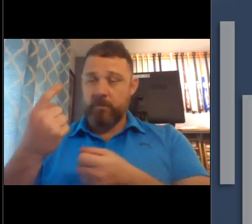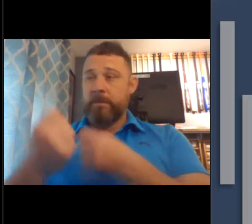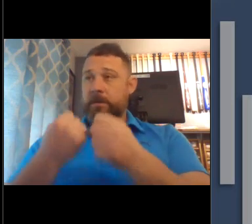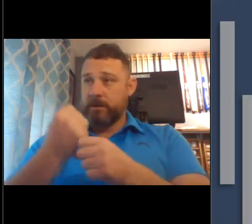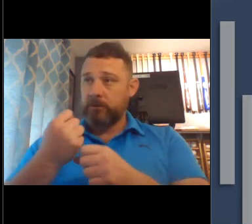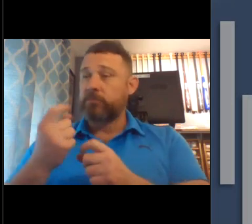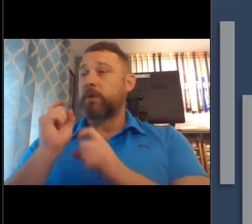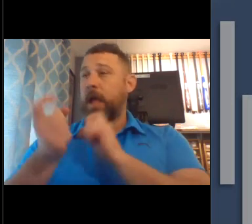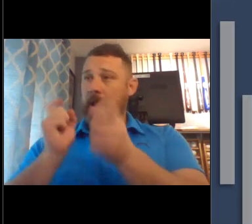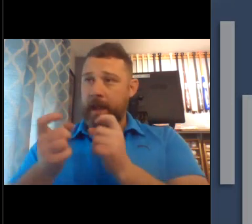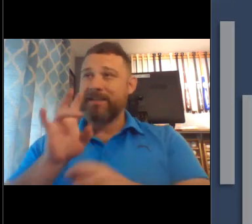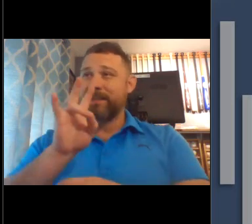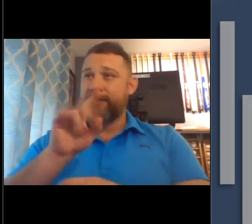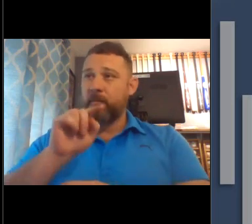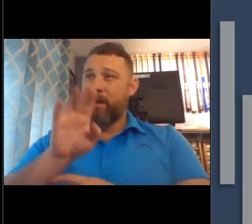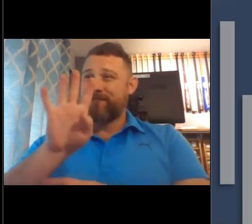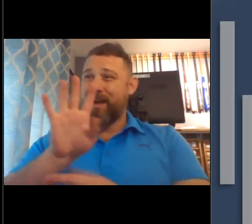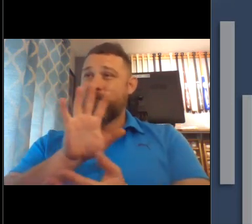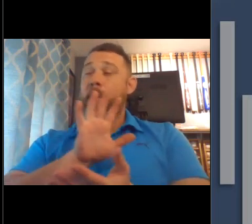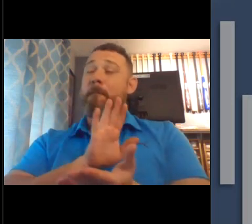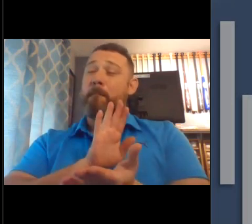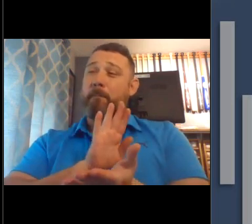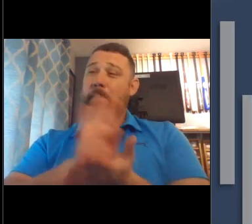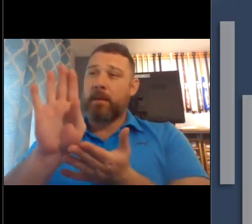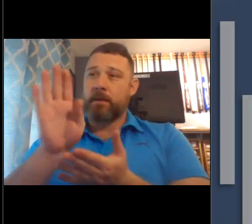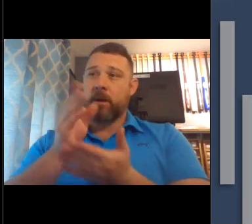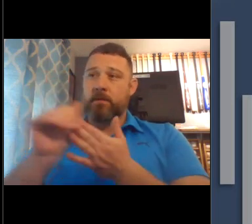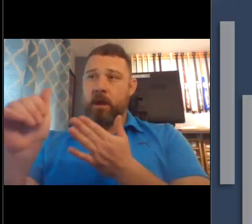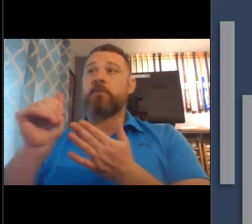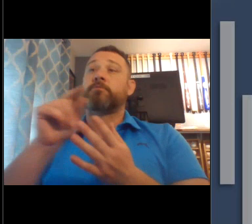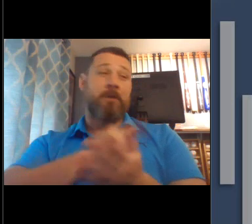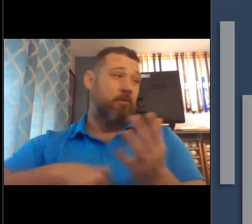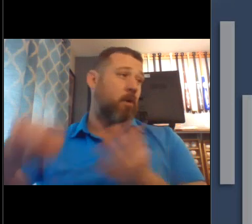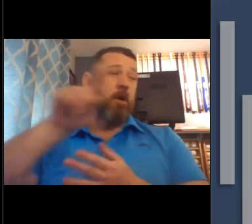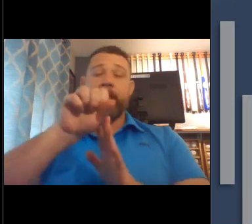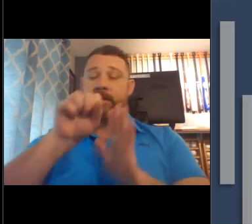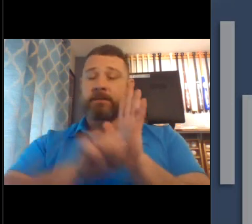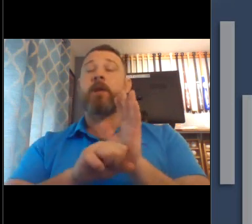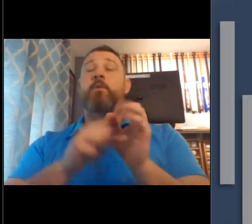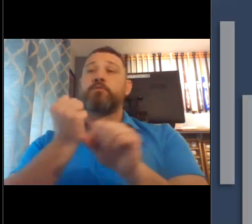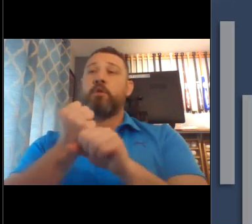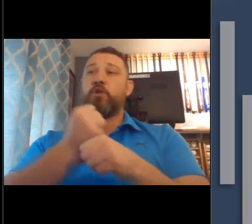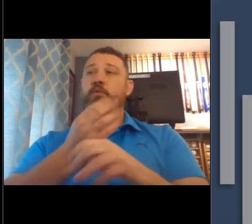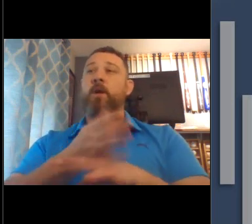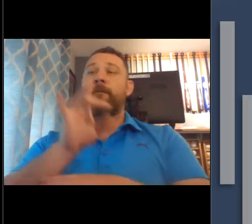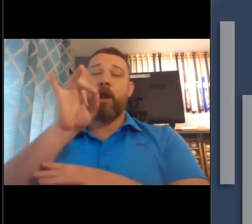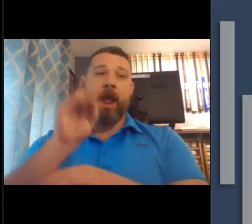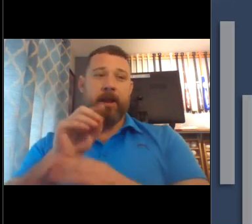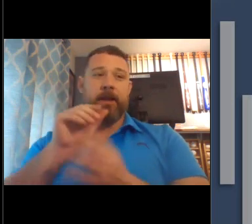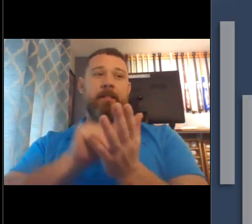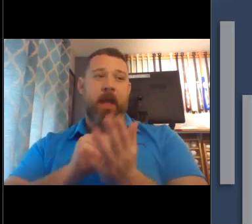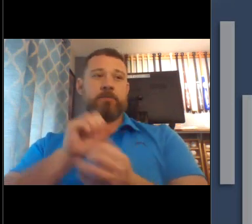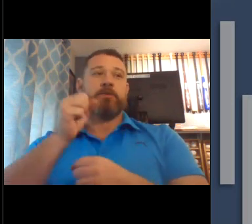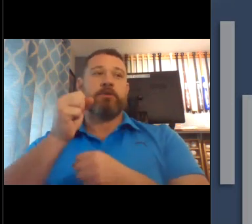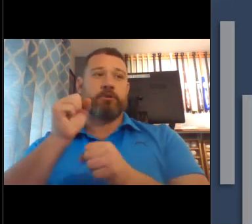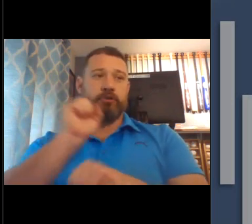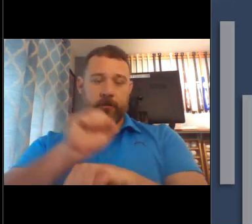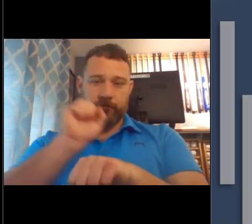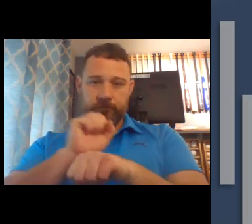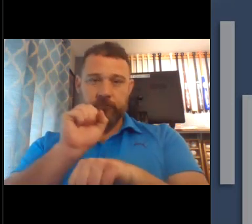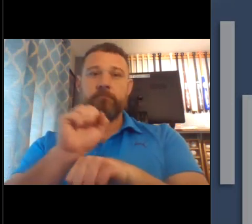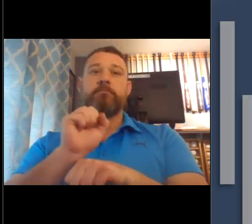allocating $7.5 billion to projects across the state, which will create over 80,000 jobs. It also includes